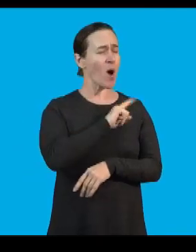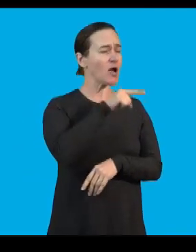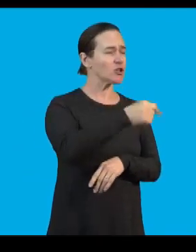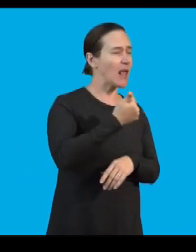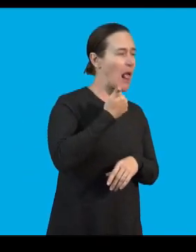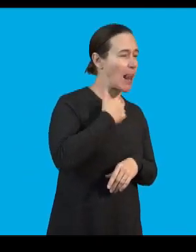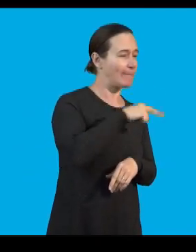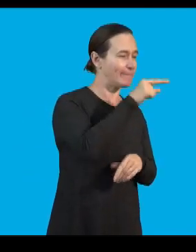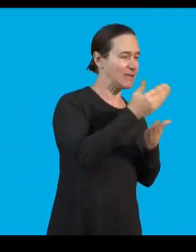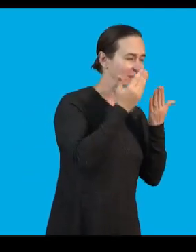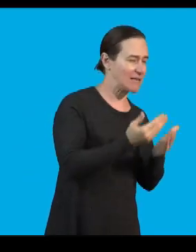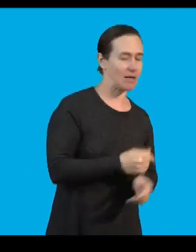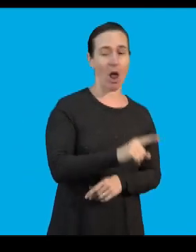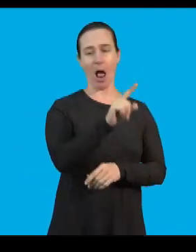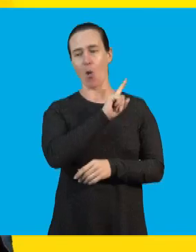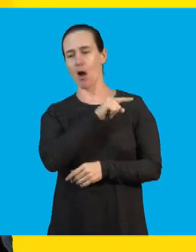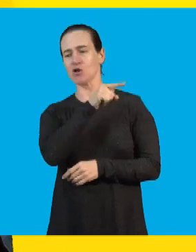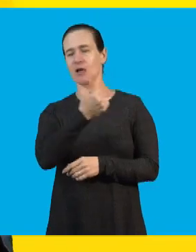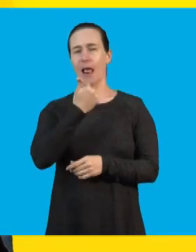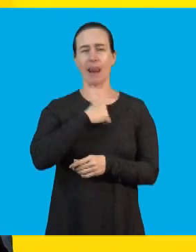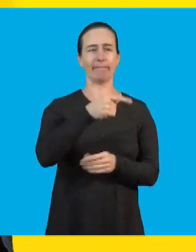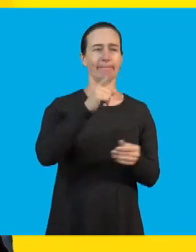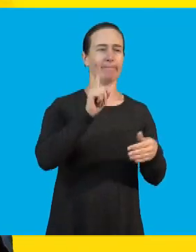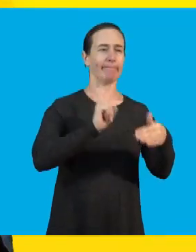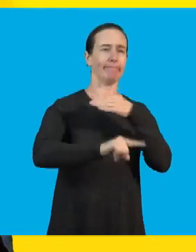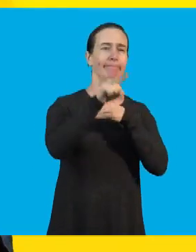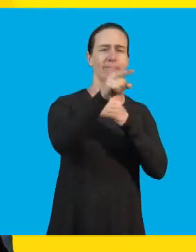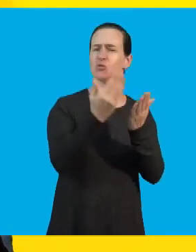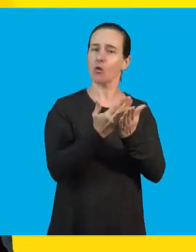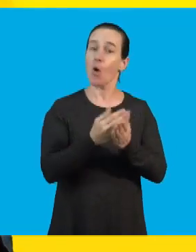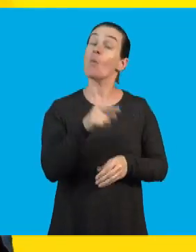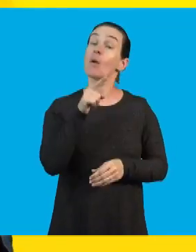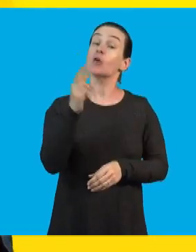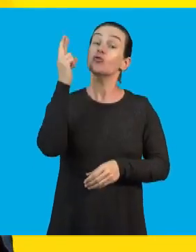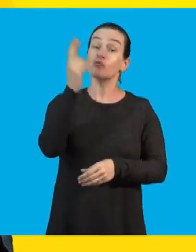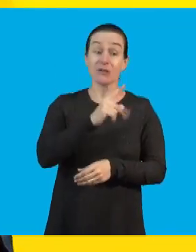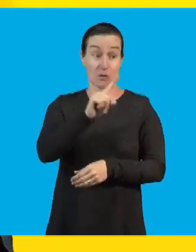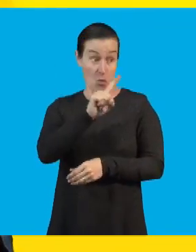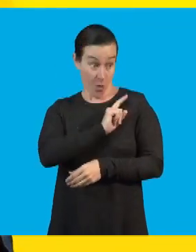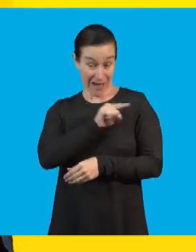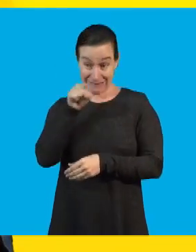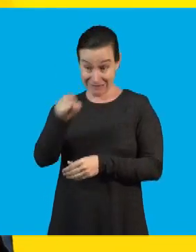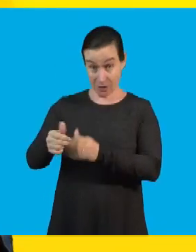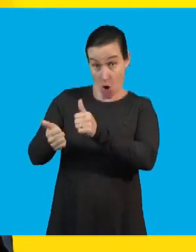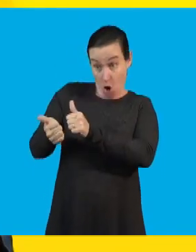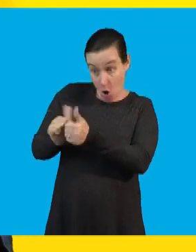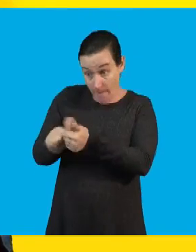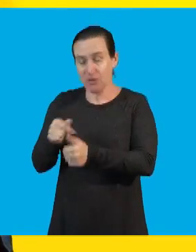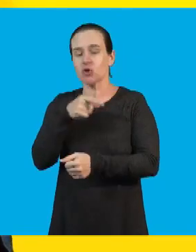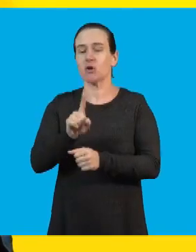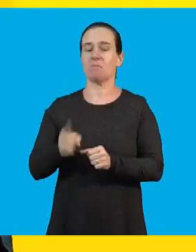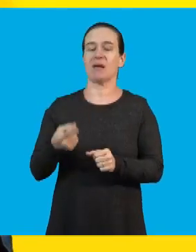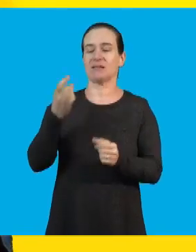studies. We're looking for the reasons why she withdrew from the competition. So when you look